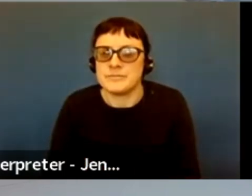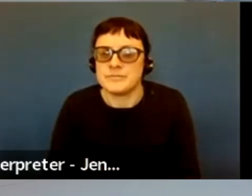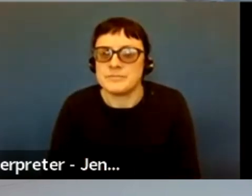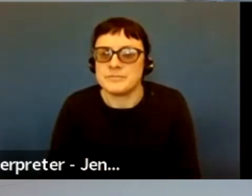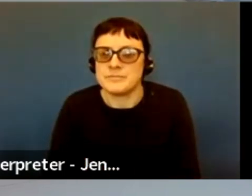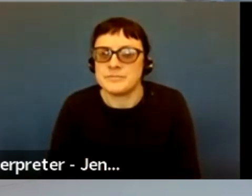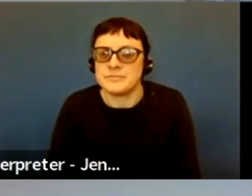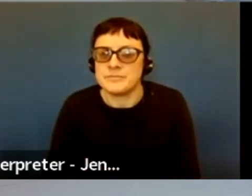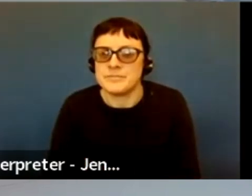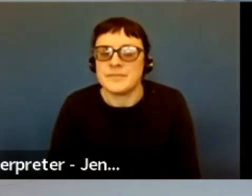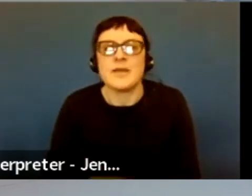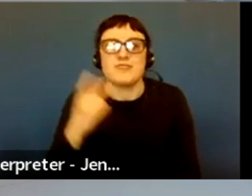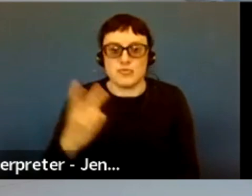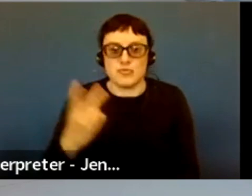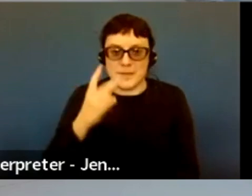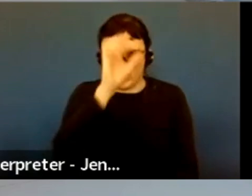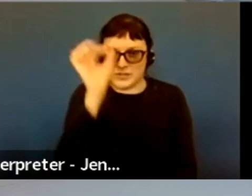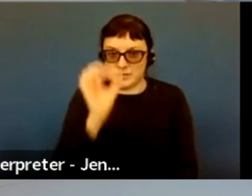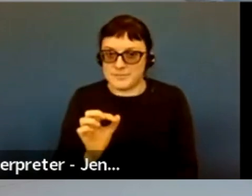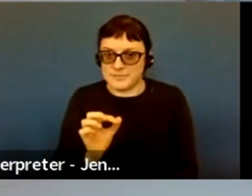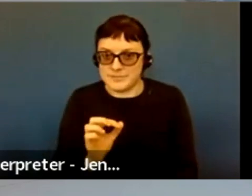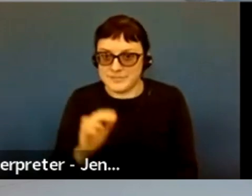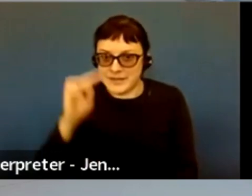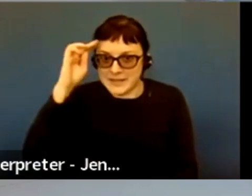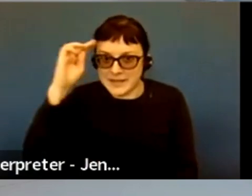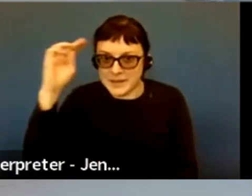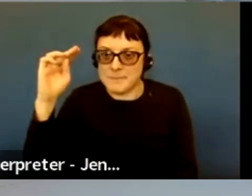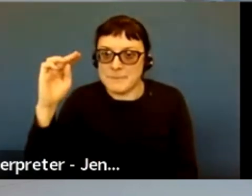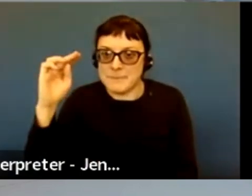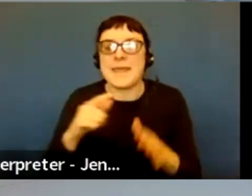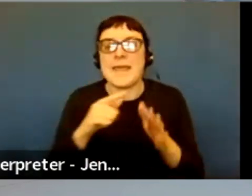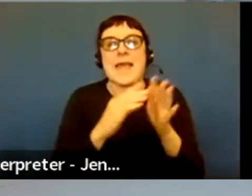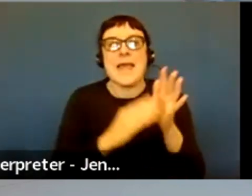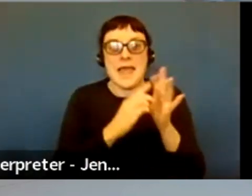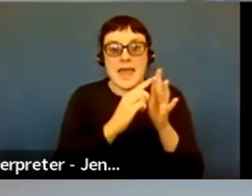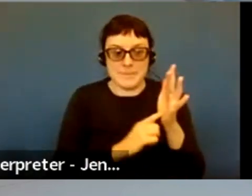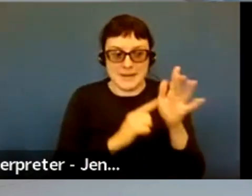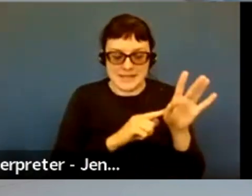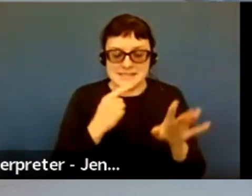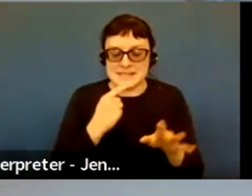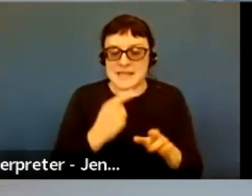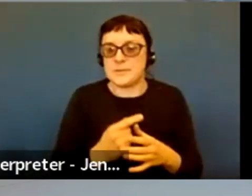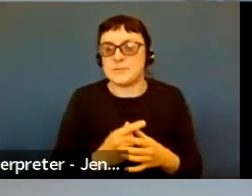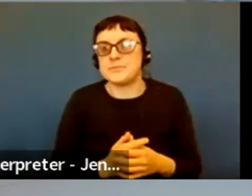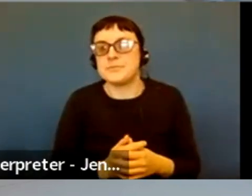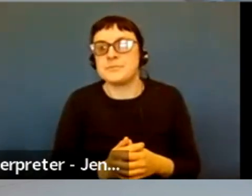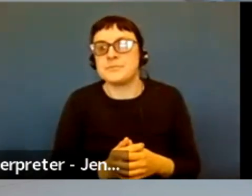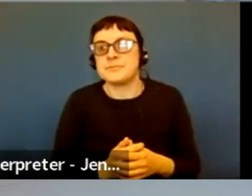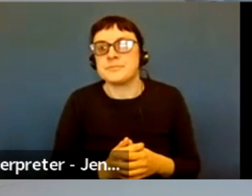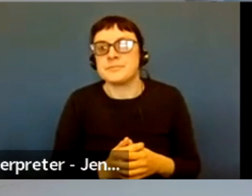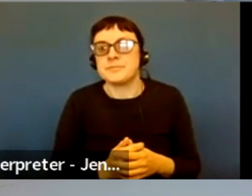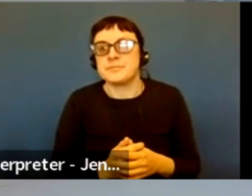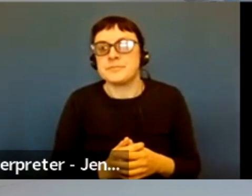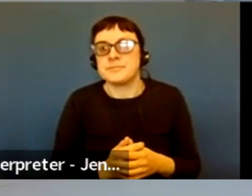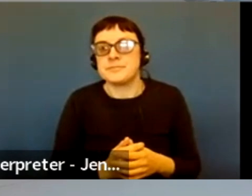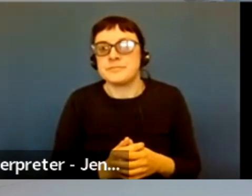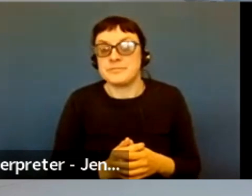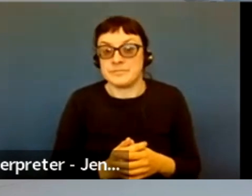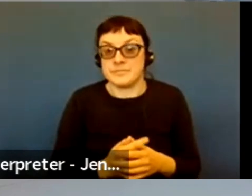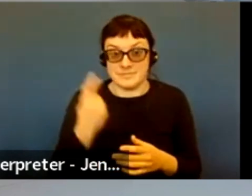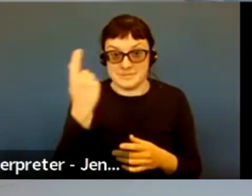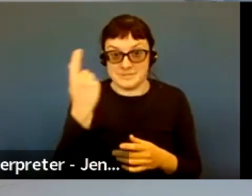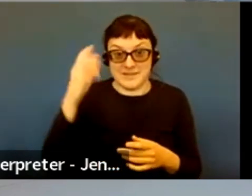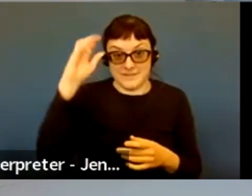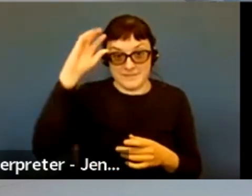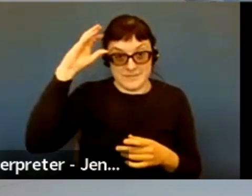100%. So what they just said was, what's your name? Emily just said that that as a